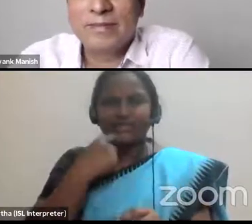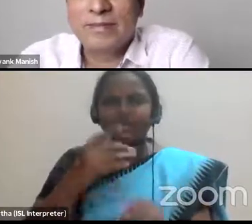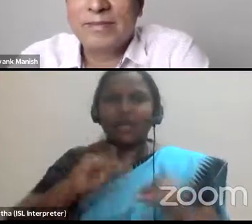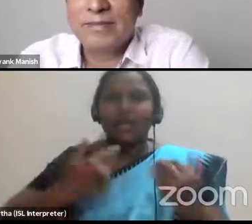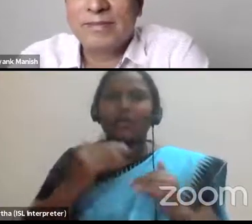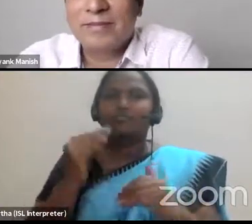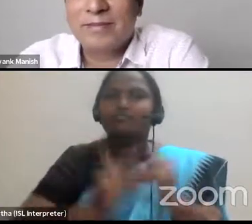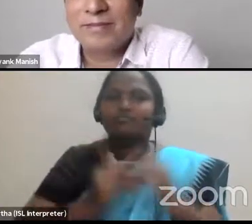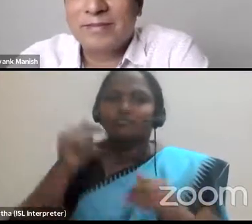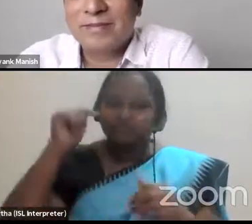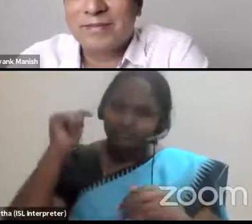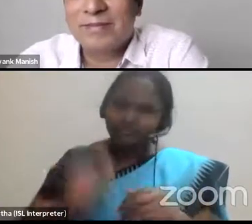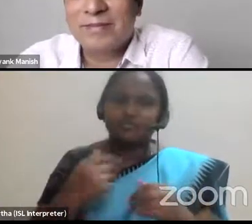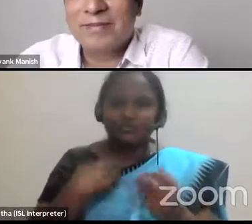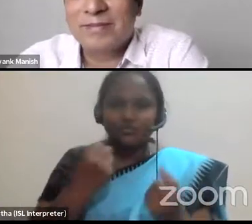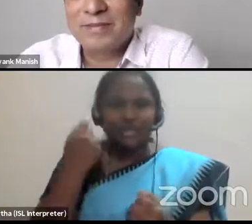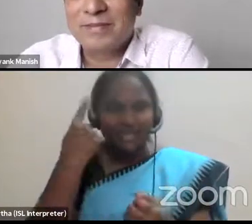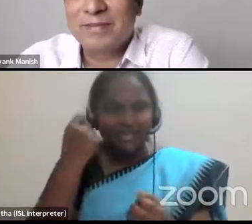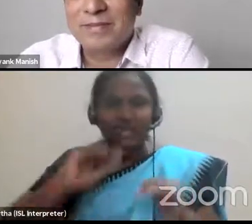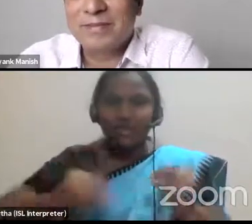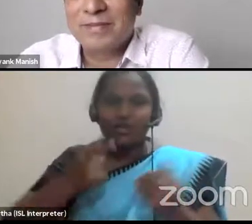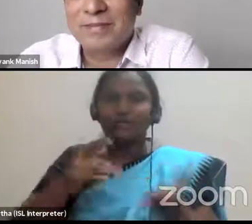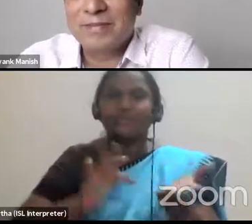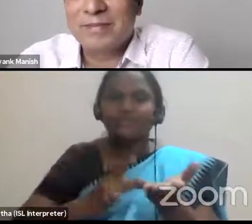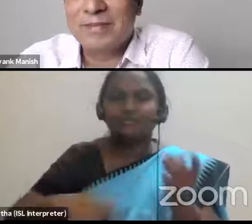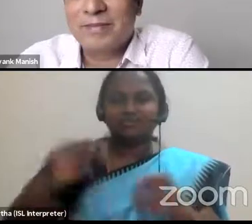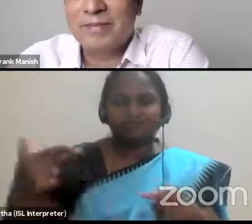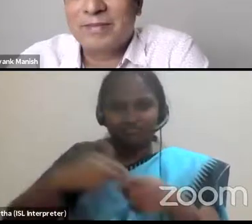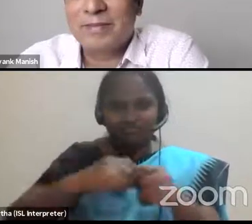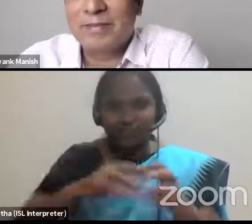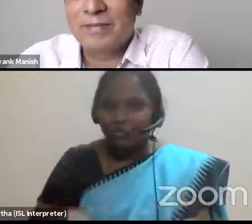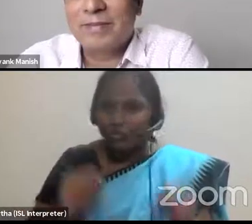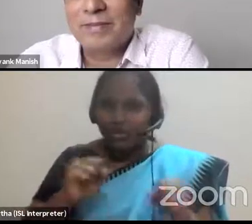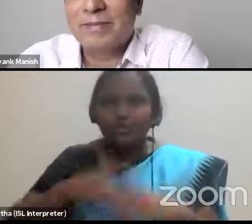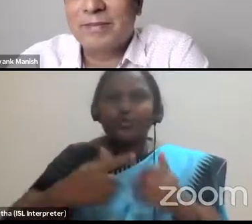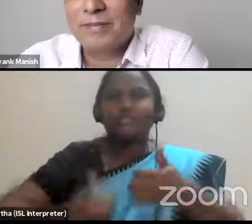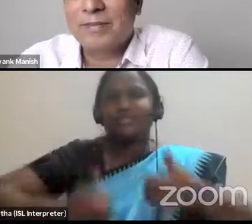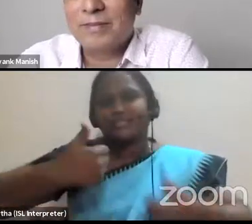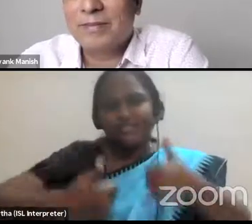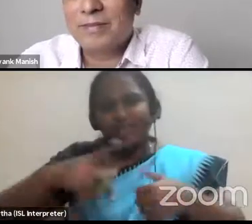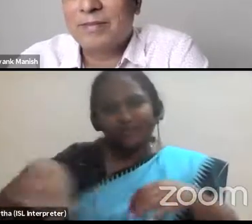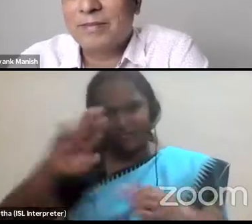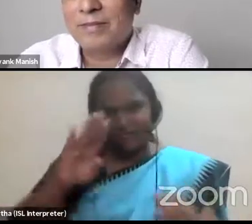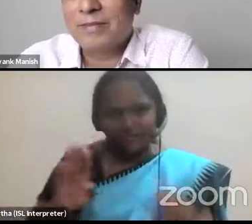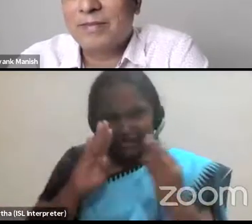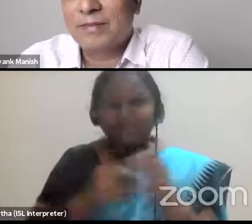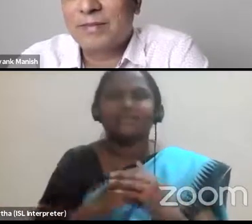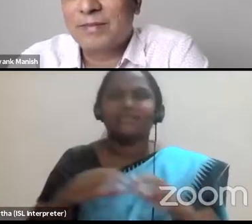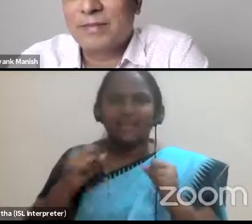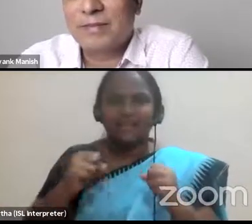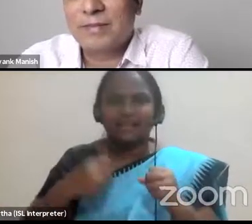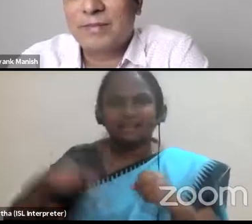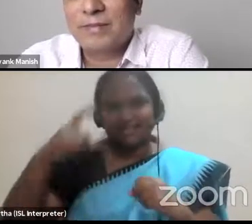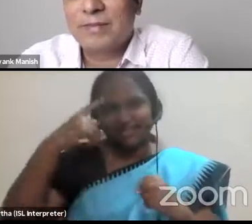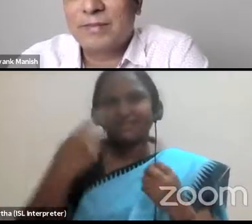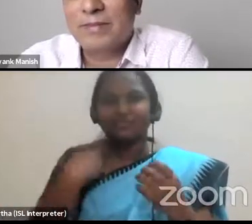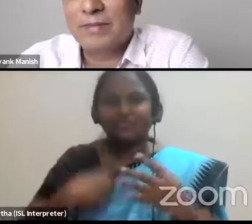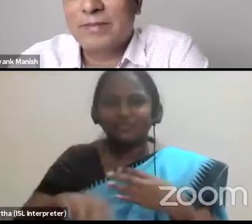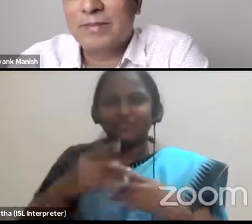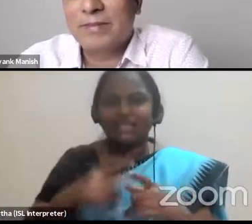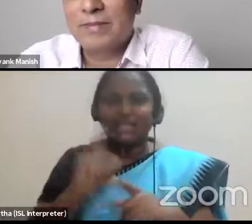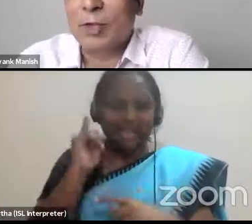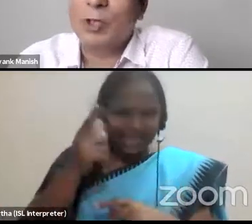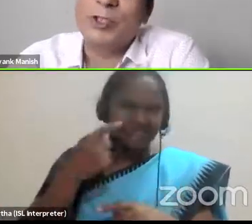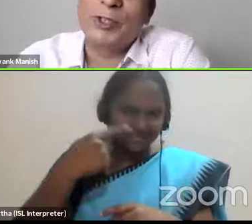built this. And we just want to understand the technologies involved, what it took, what challenges you faced, and a little bit even future gazing later,